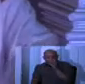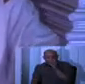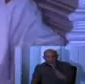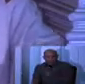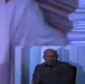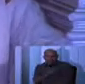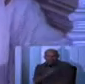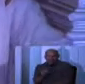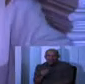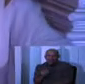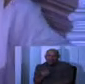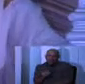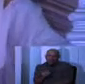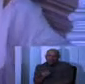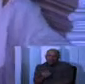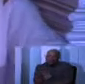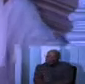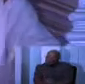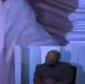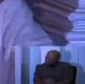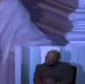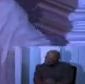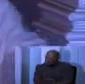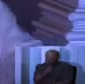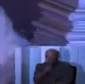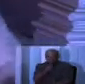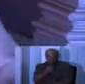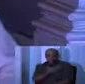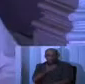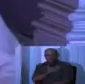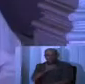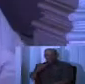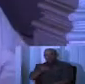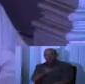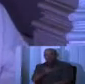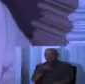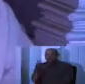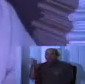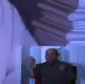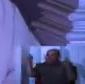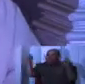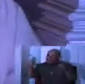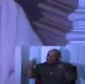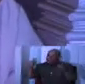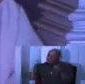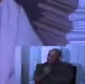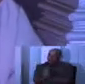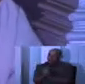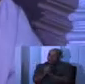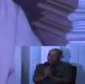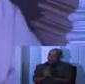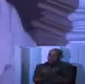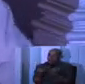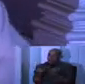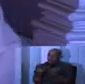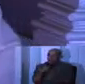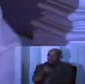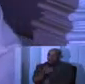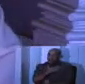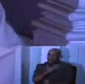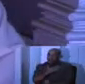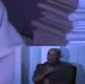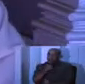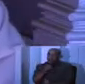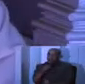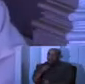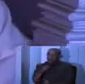And Uncle Tom Cobley and all. It is really a joy to welcome each and every one of you to worship this evening. We are delighted that you